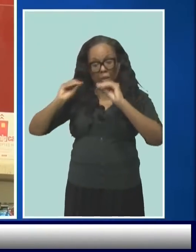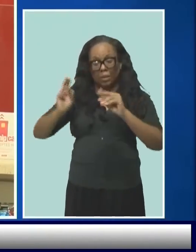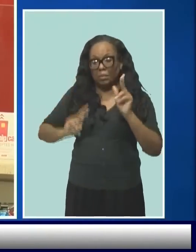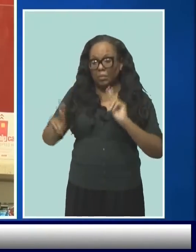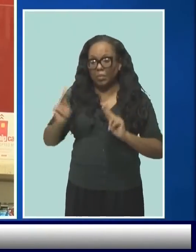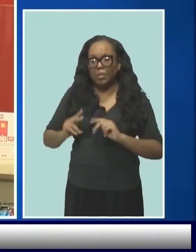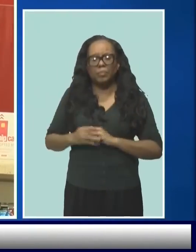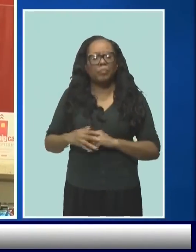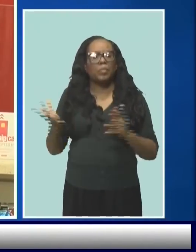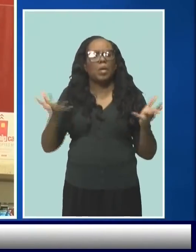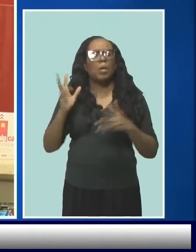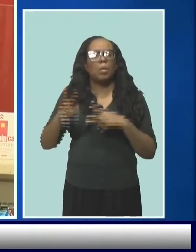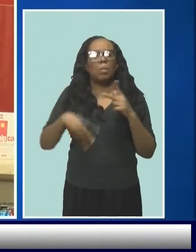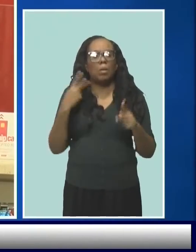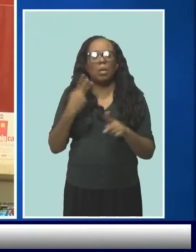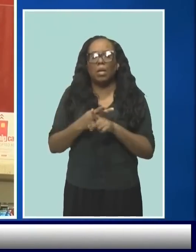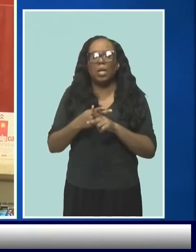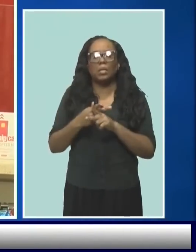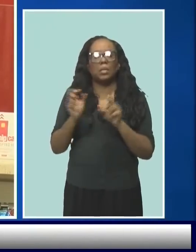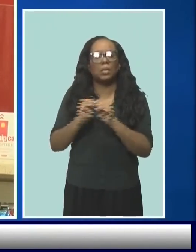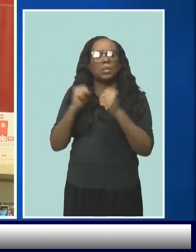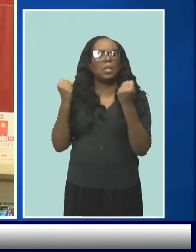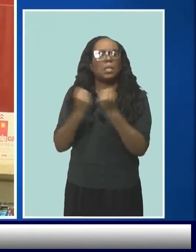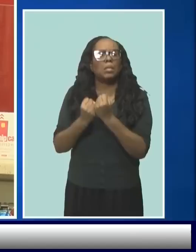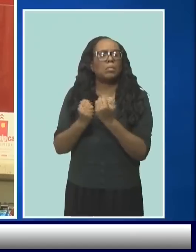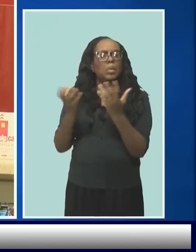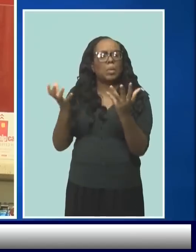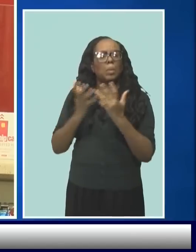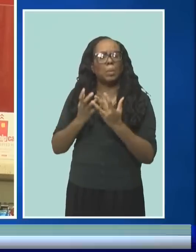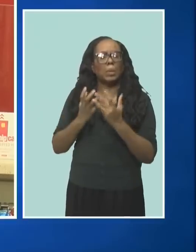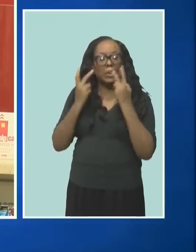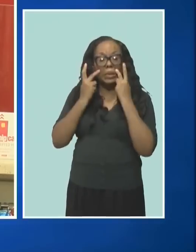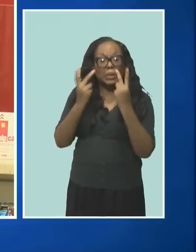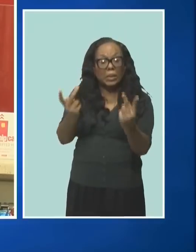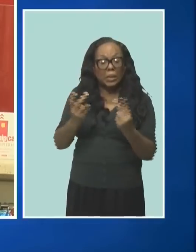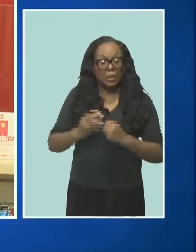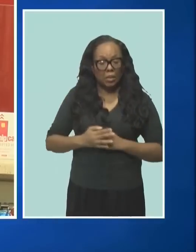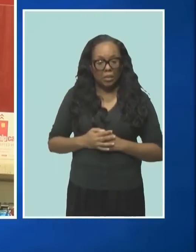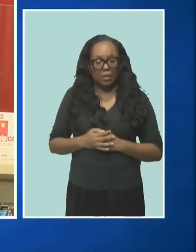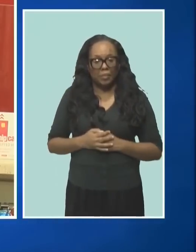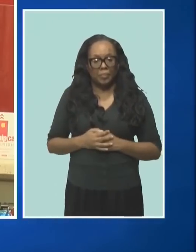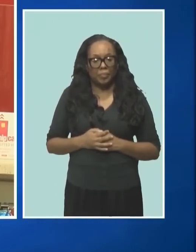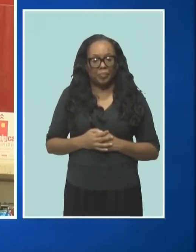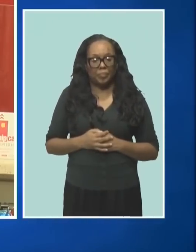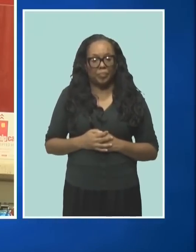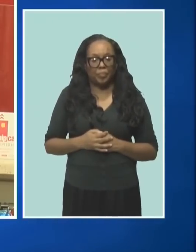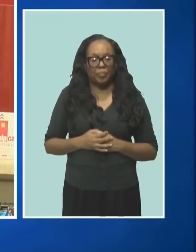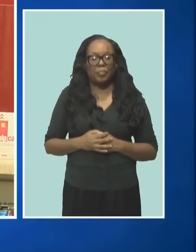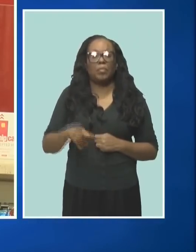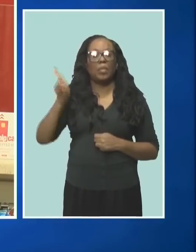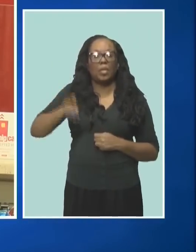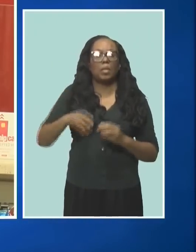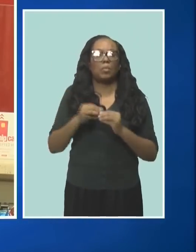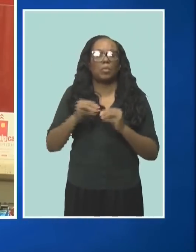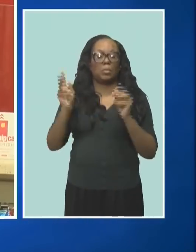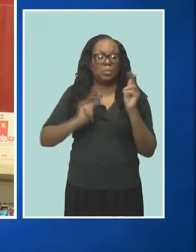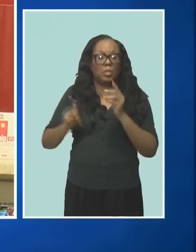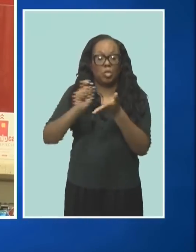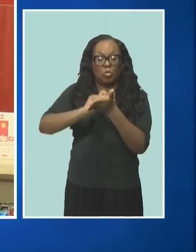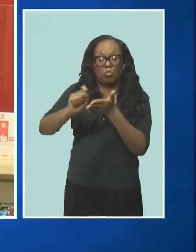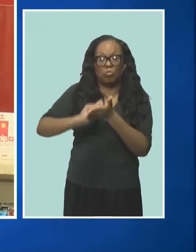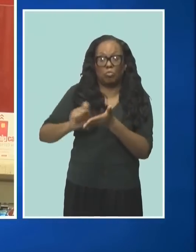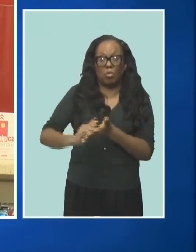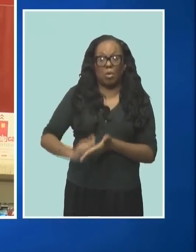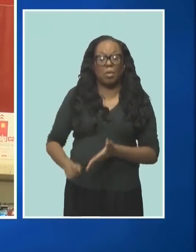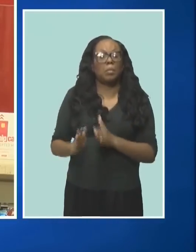nation that we want to see, the kind of society we want to see. And therefore, we need more people to write. We